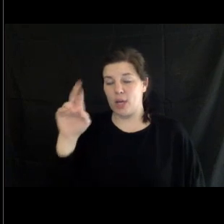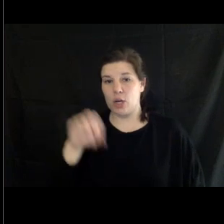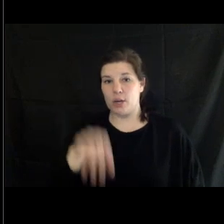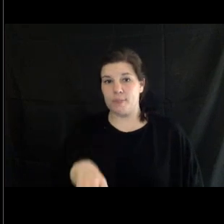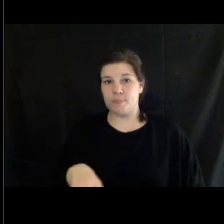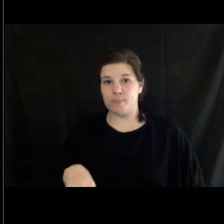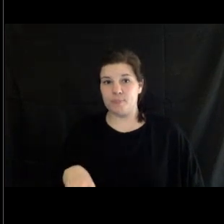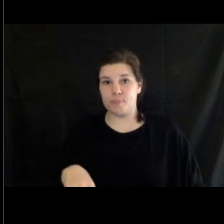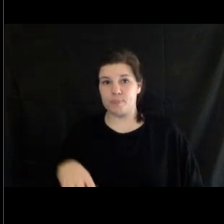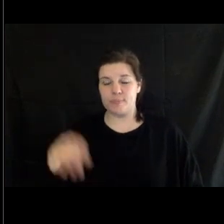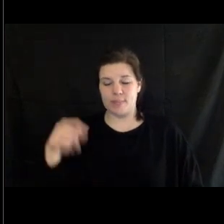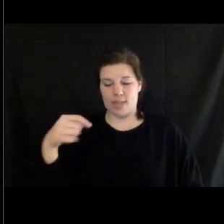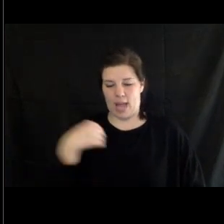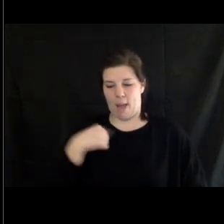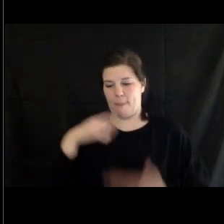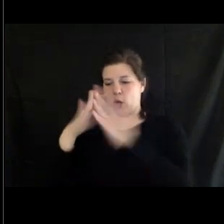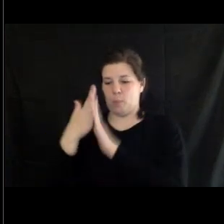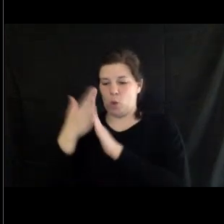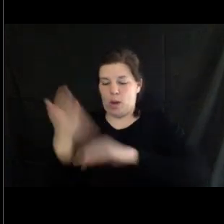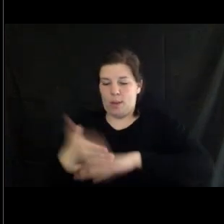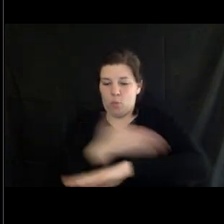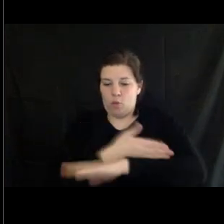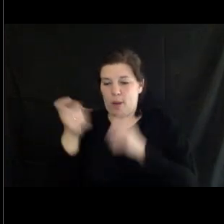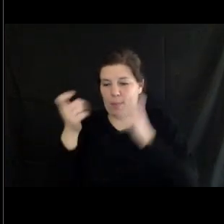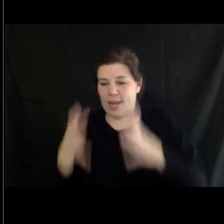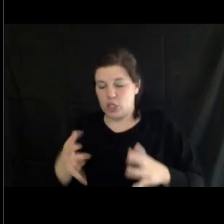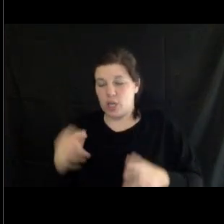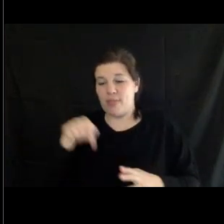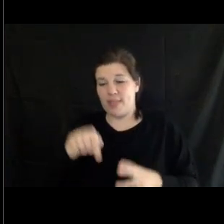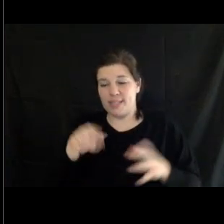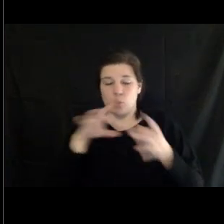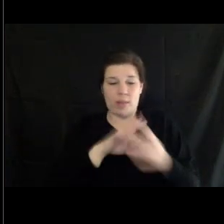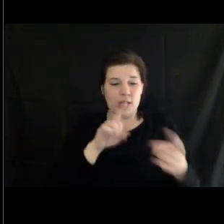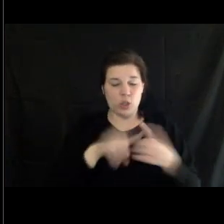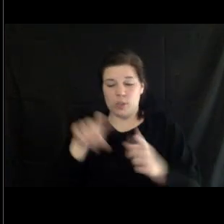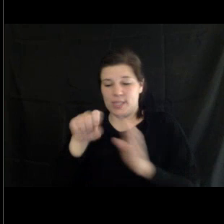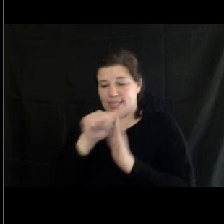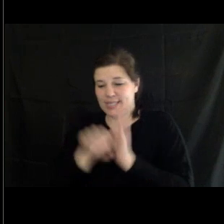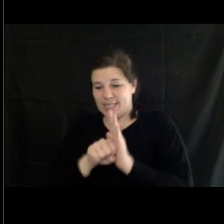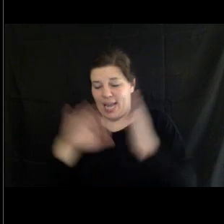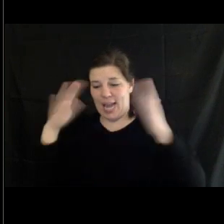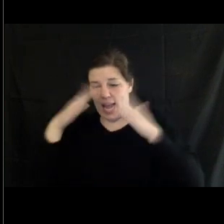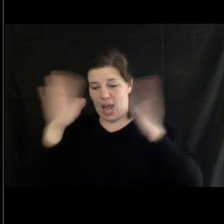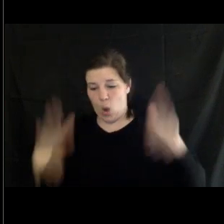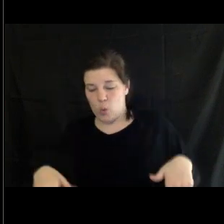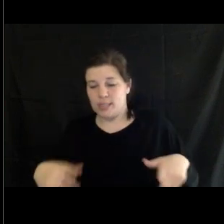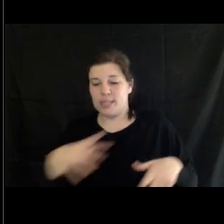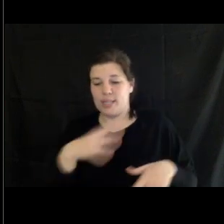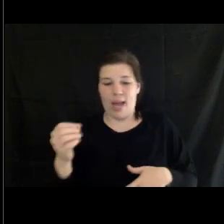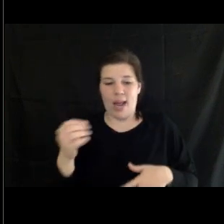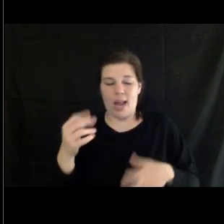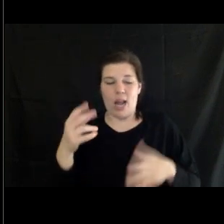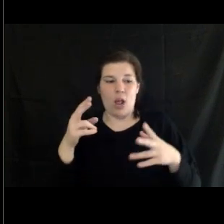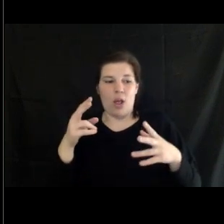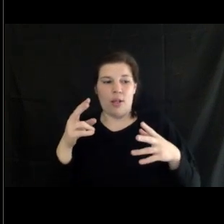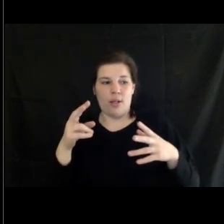Community Improvement Manager. And this is in reference to the State Housing Initiative Partnership Program, CHIP program as it's